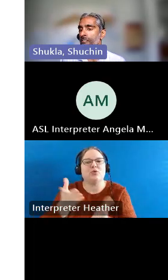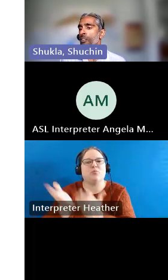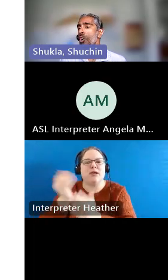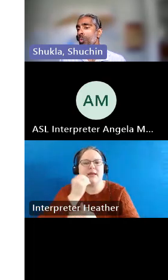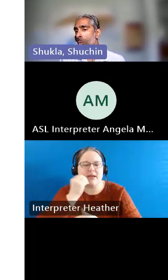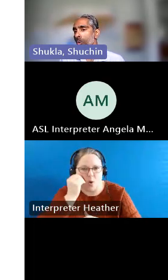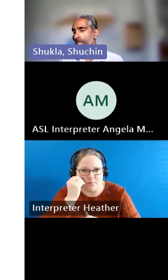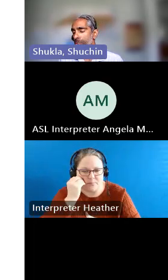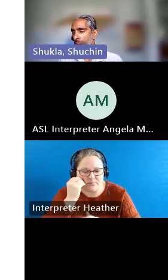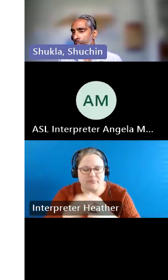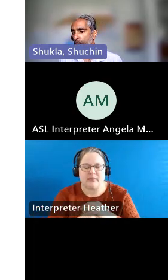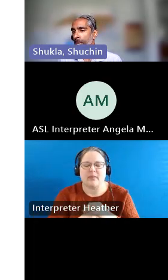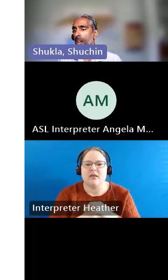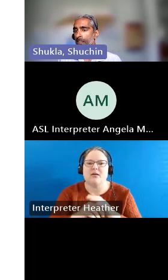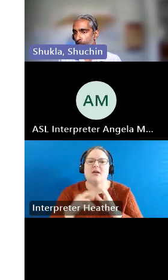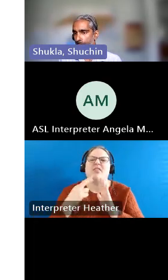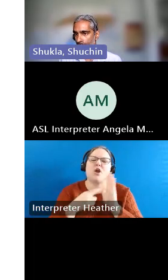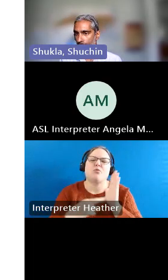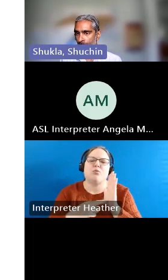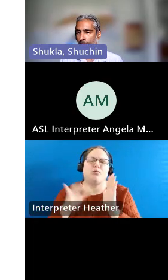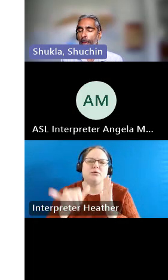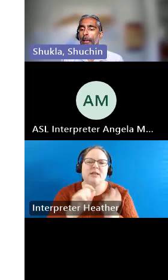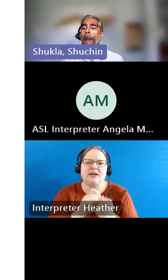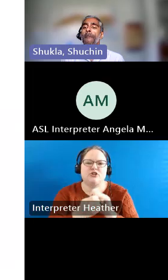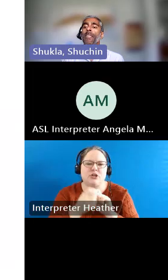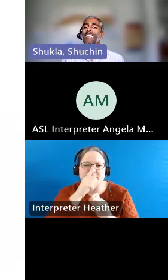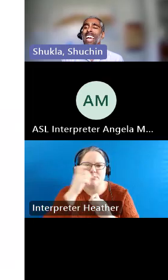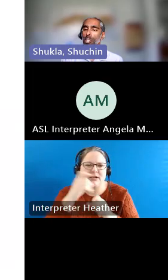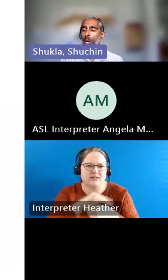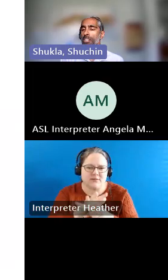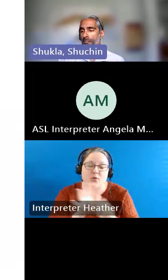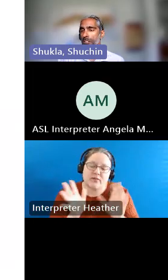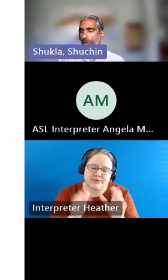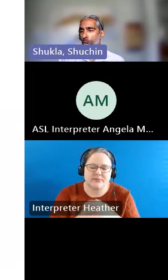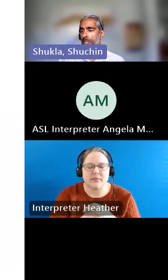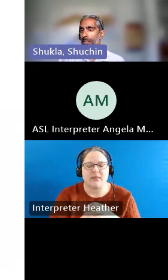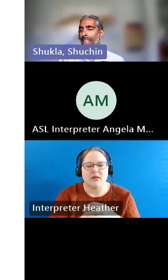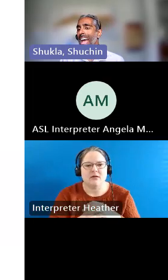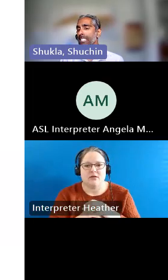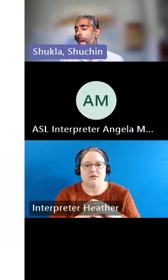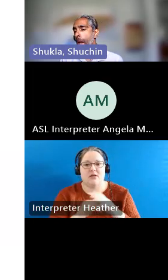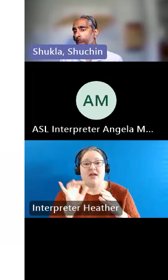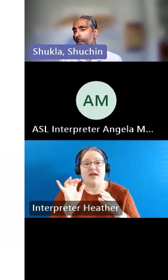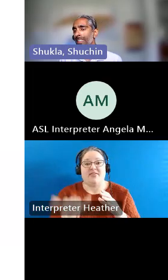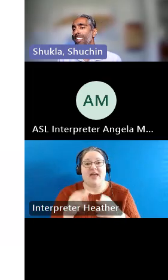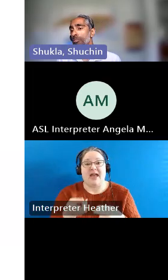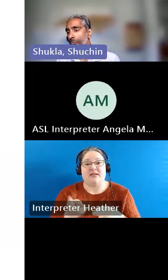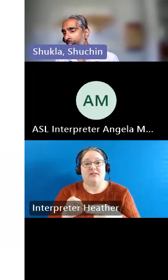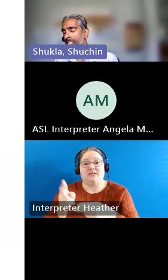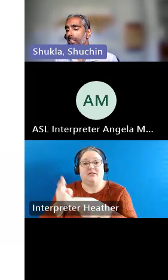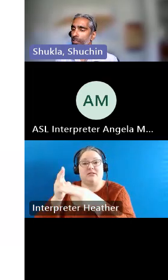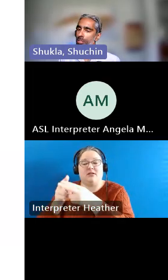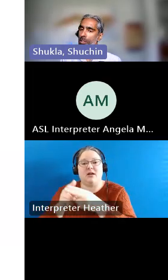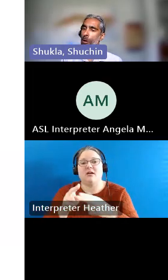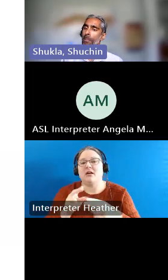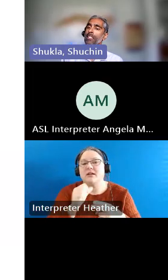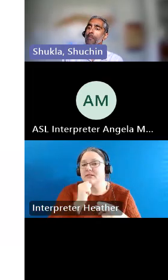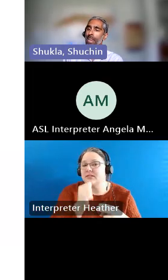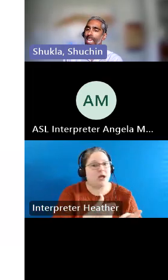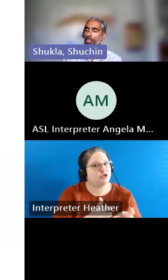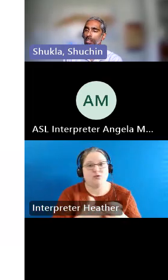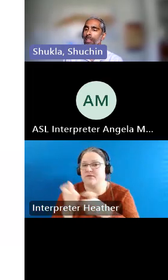used to because of rules that changed because of the pandemic. The titration of this dose has to happen not too fast and not